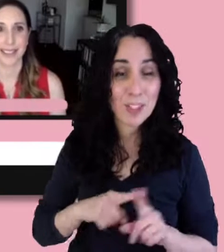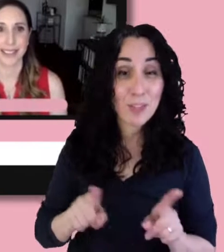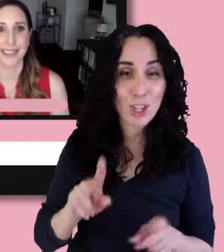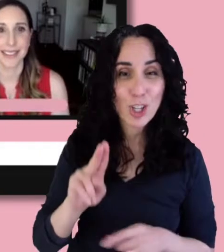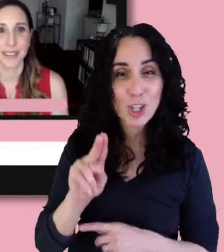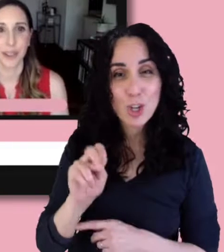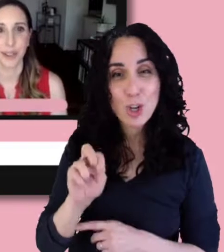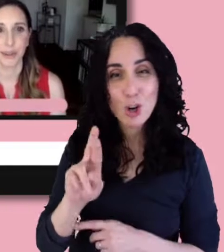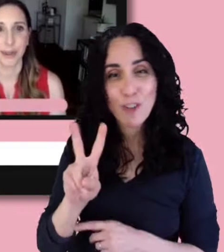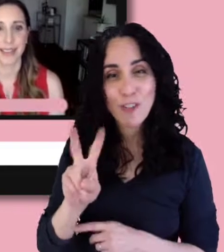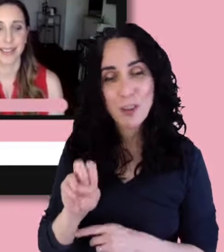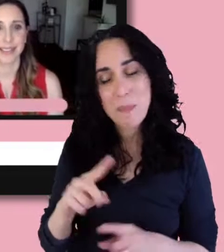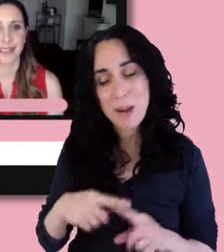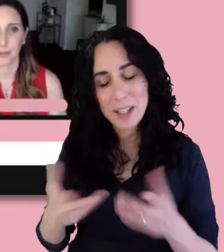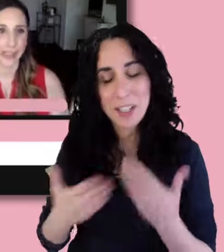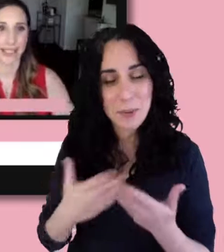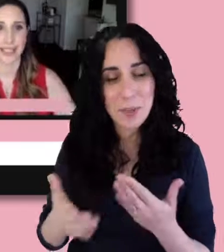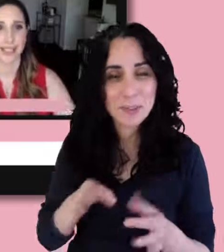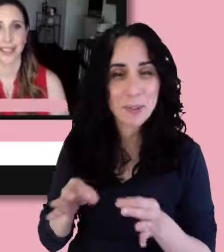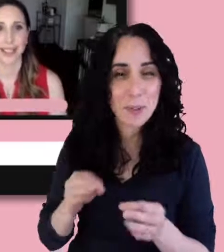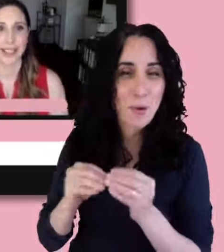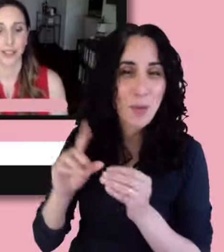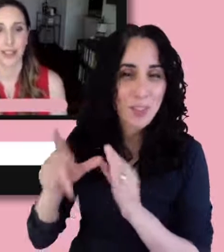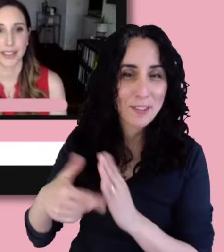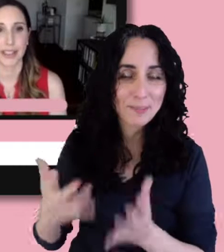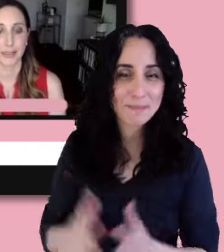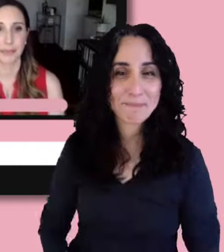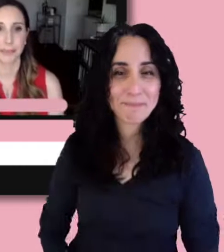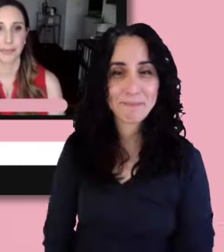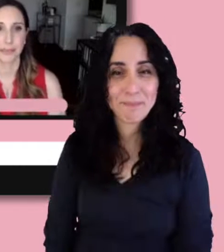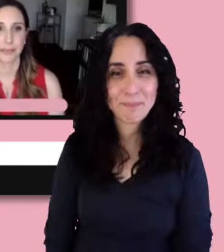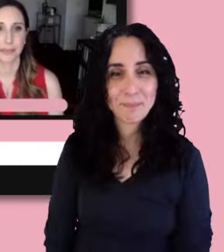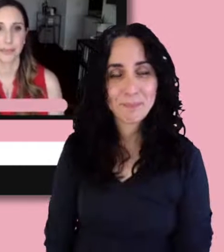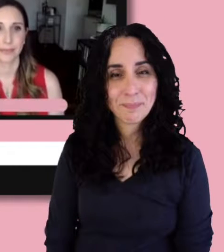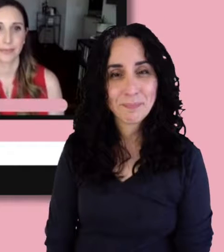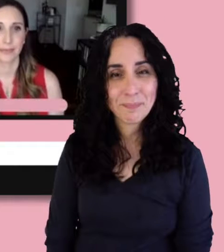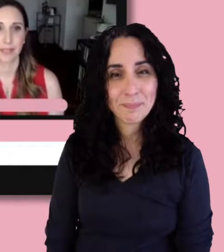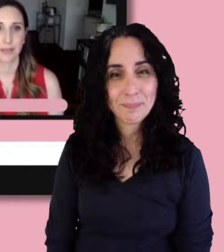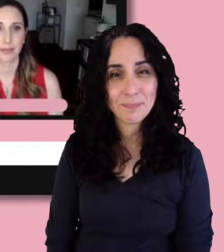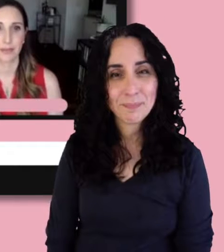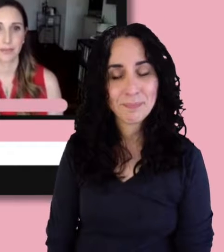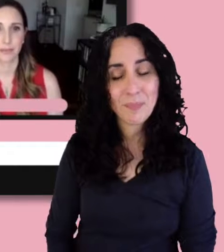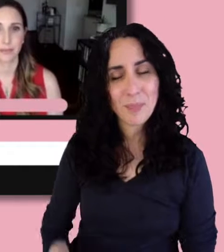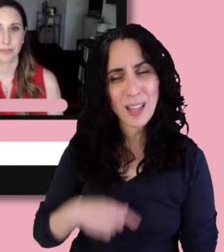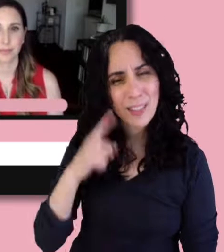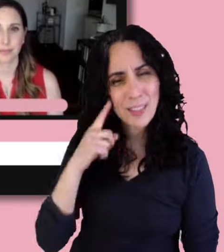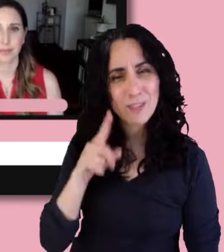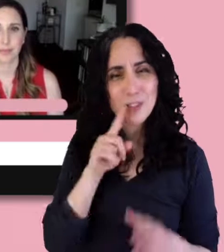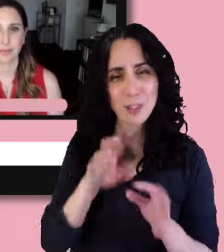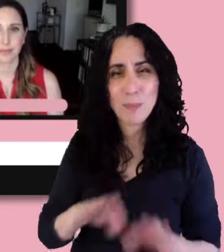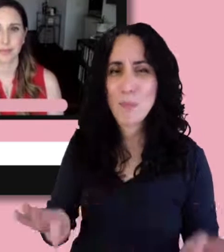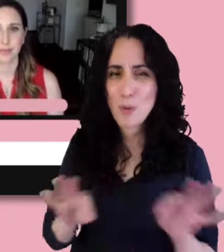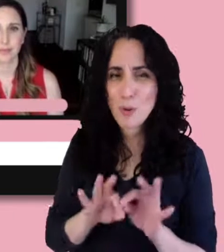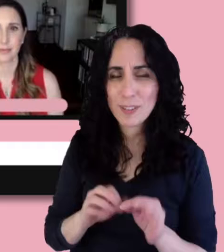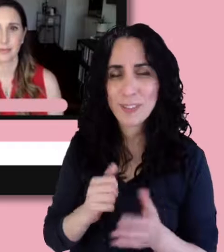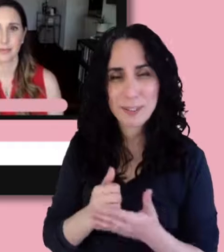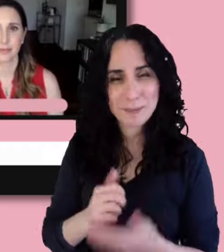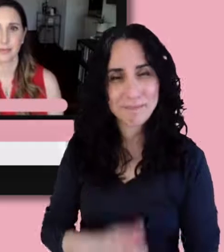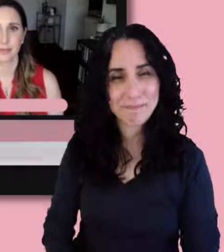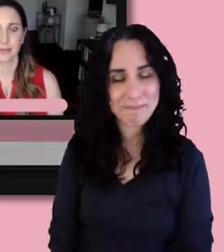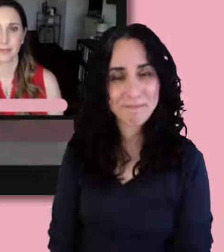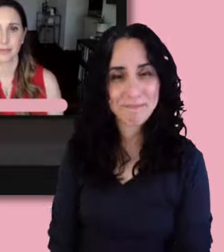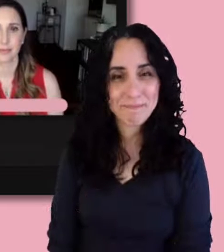different nerve, but I love that later. Yeah. Yeah, I think that's really important. Our